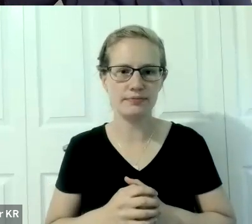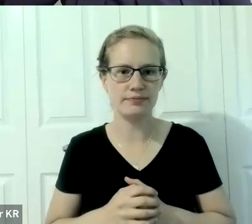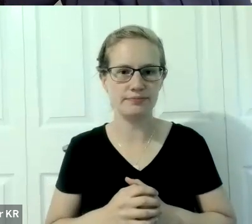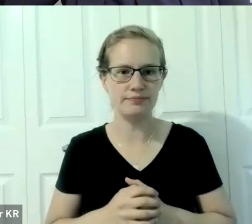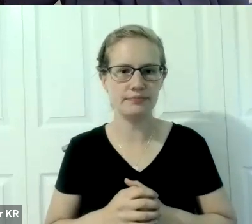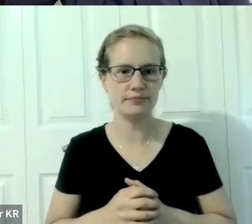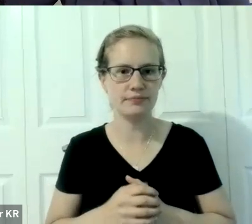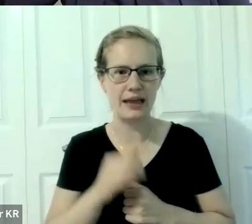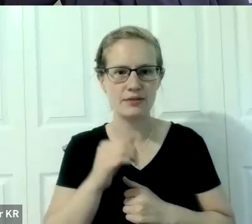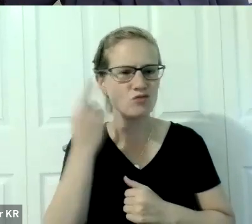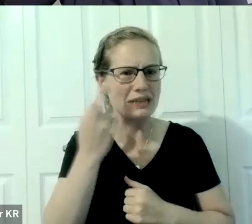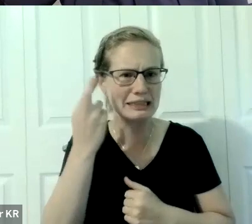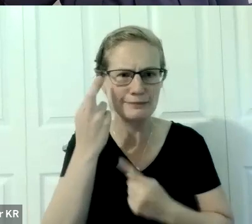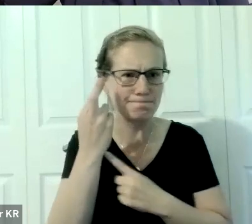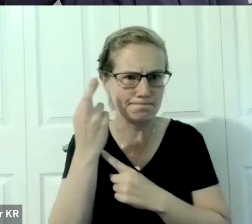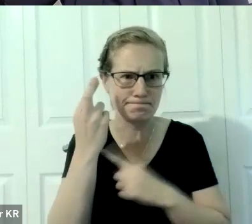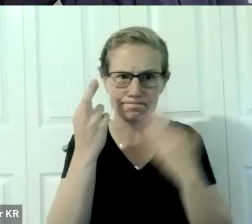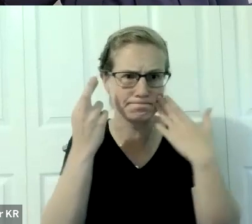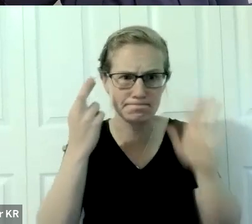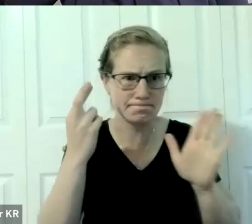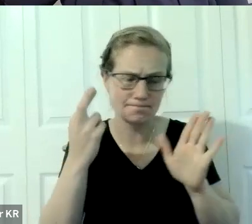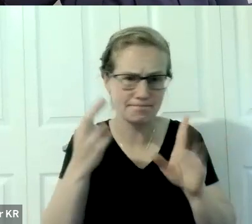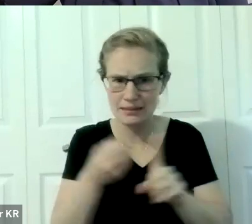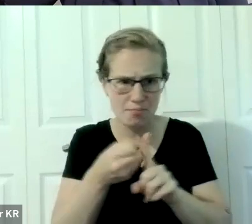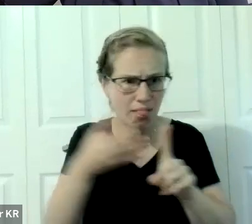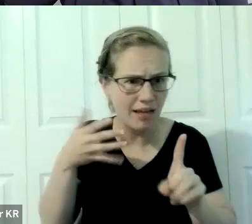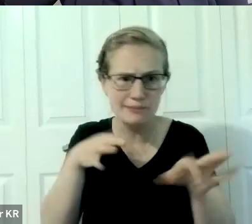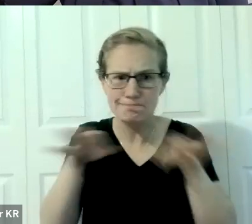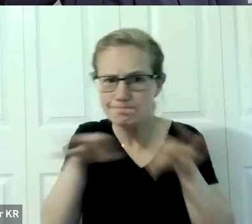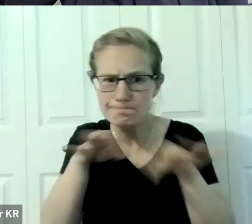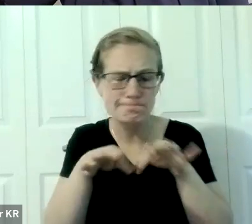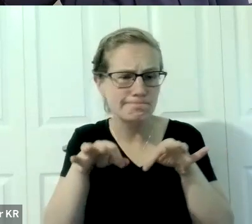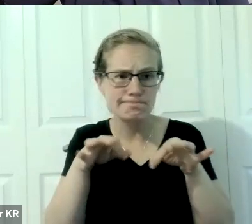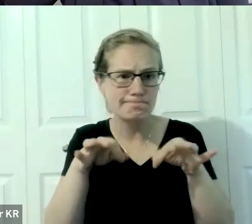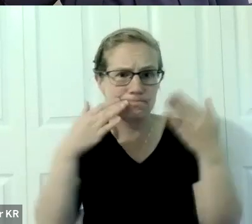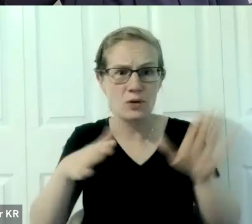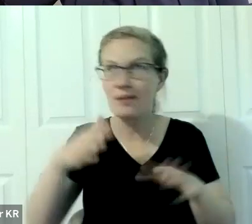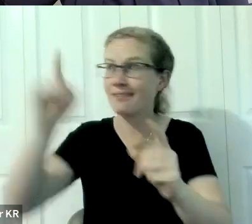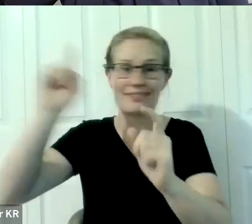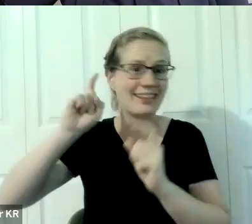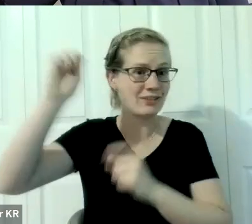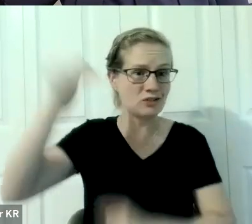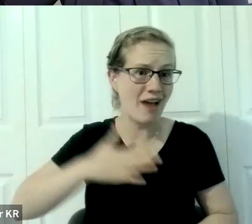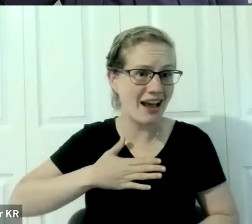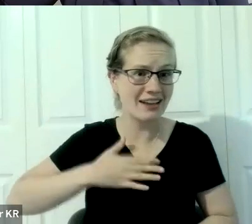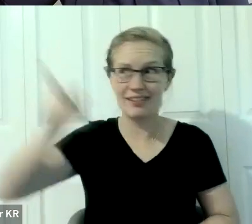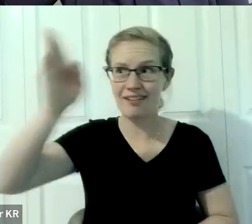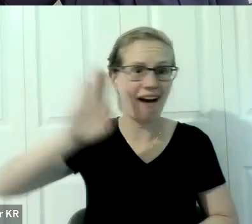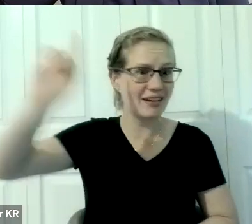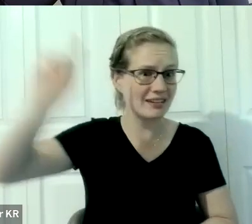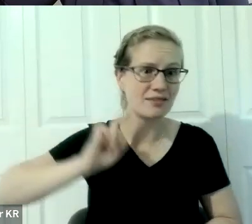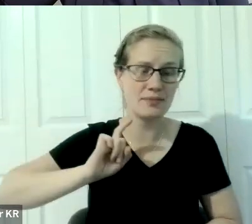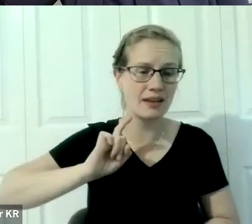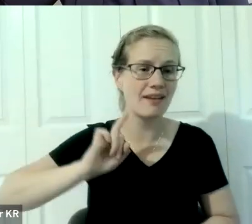And I'm not sure why. I can't totally explain why. I think it's, just the gift of grace that God has given me